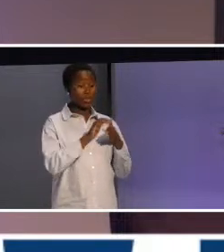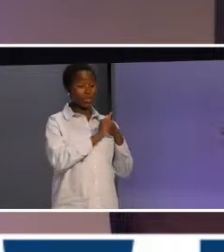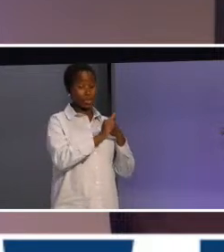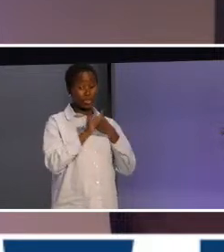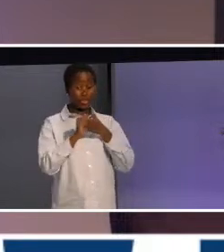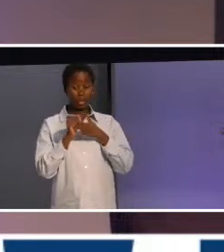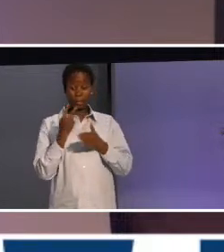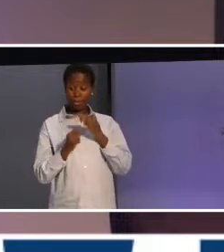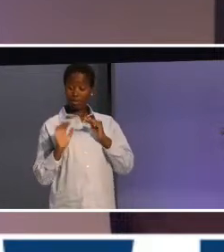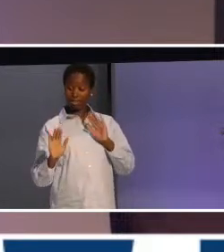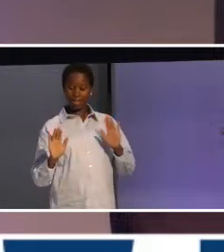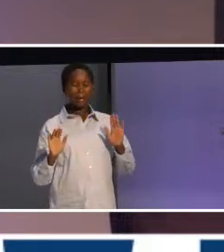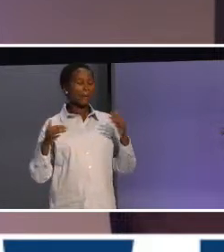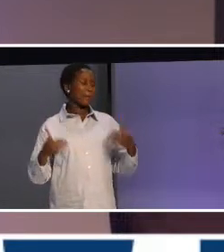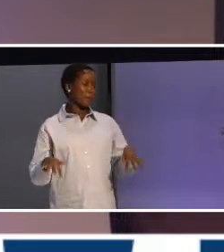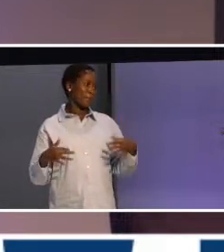democracy.